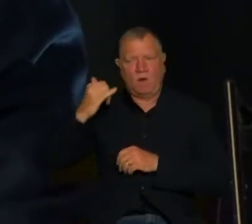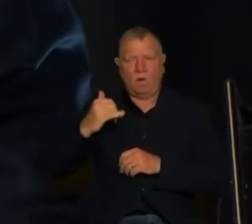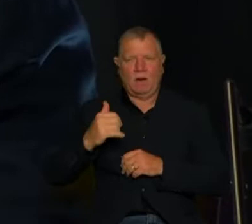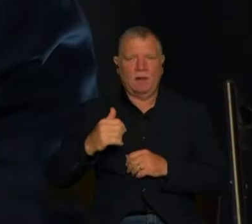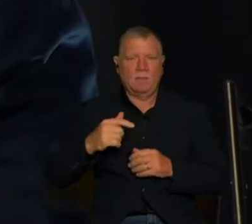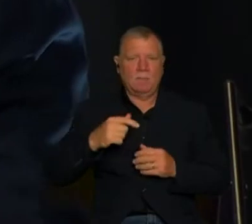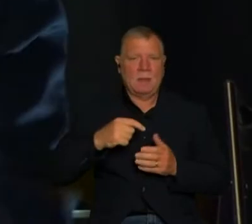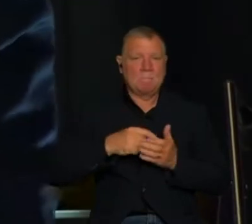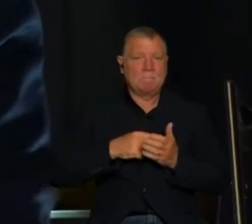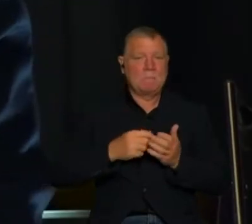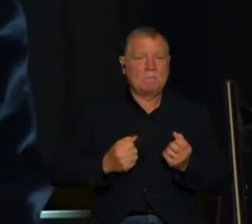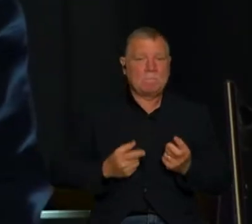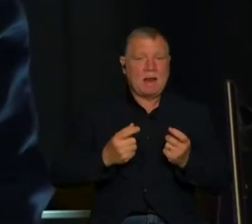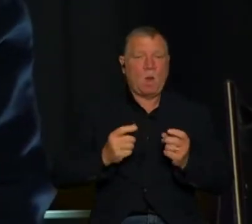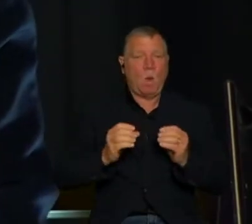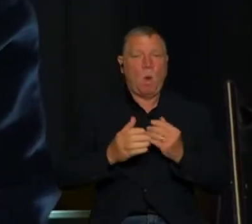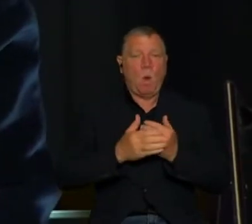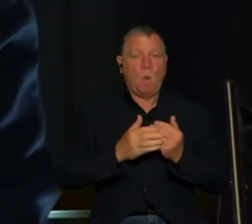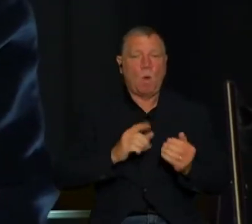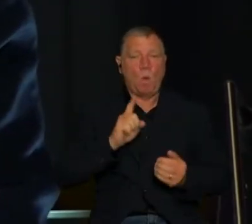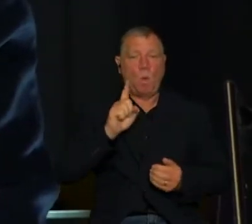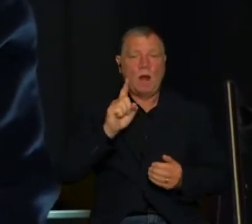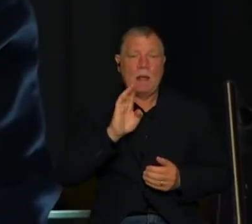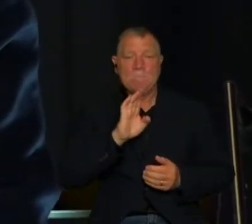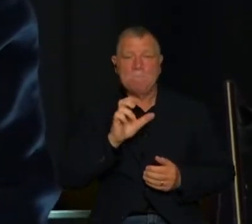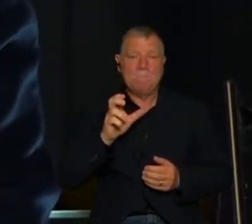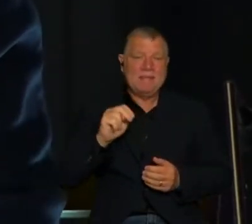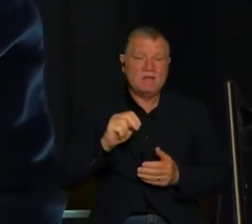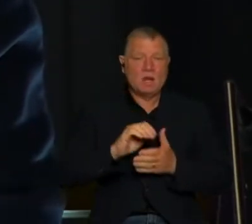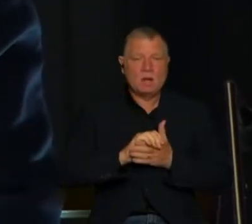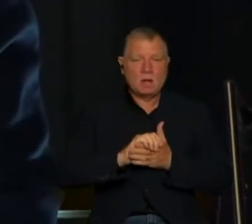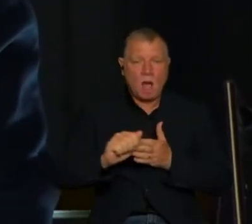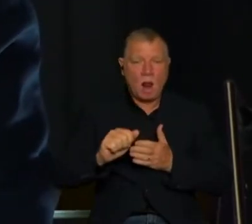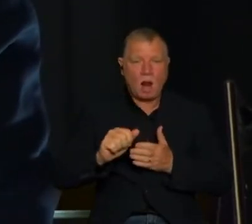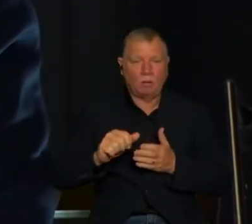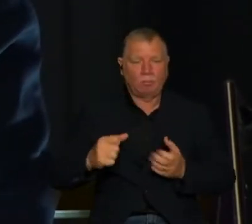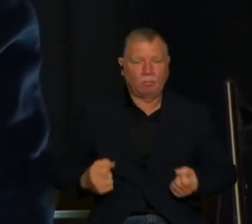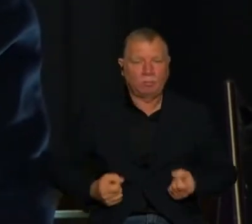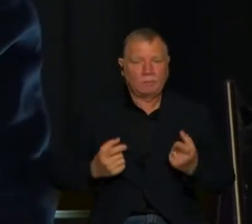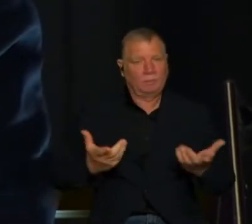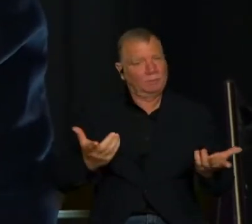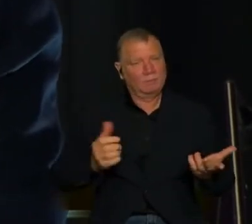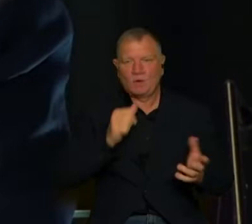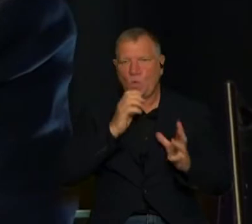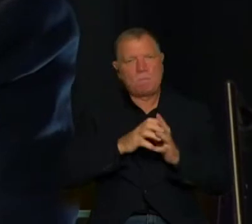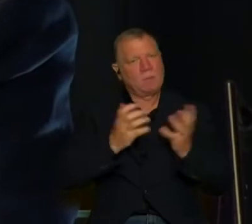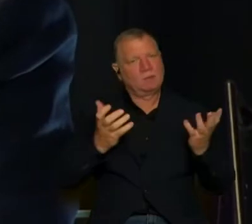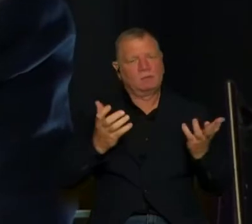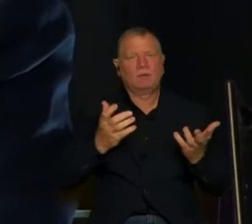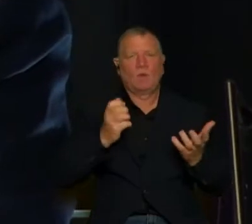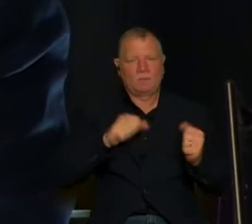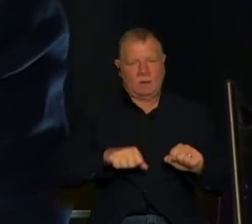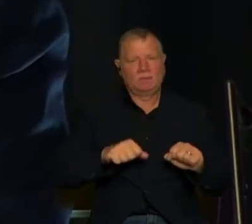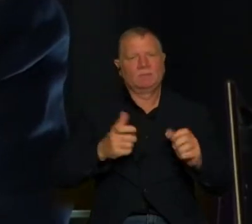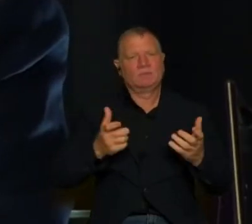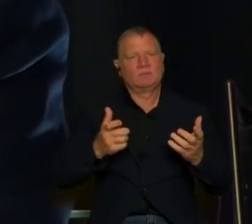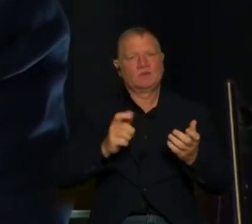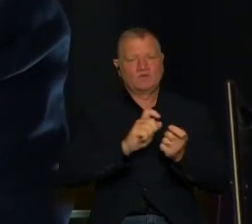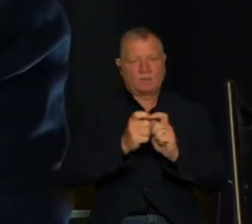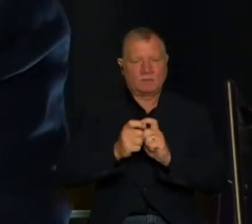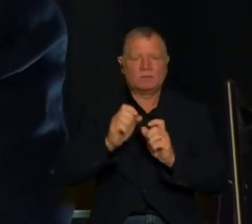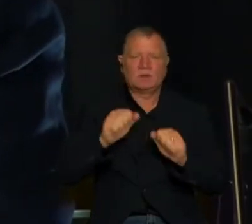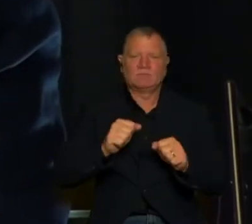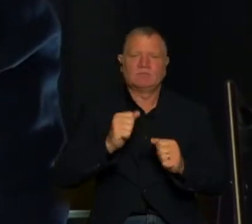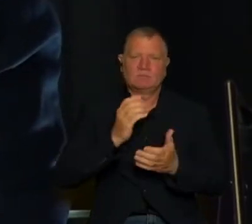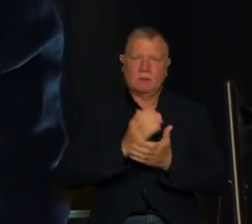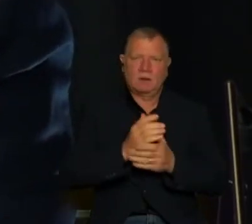$1 billion of your money since the enactment of PROMESA. That's too much. And I think it's time to wrap these restructurings up so